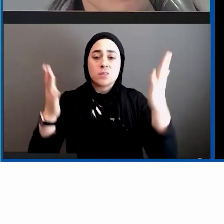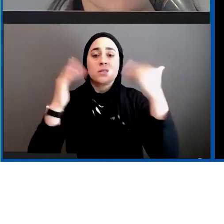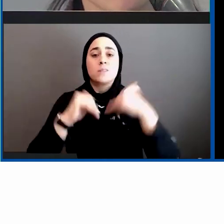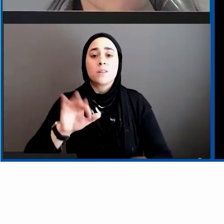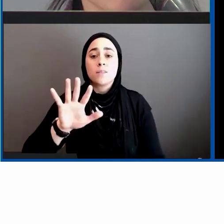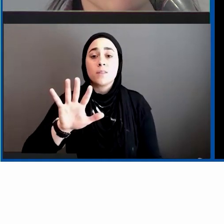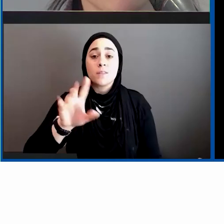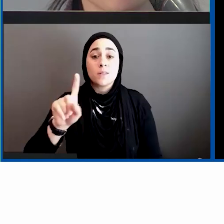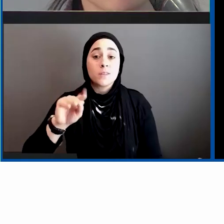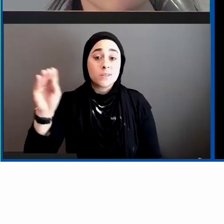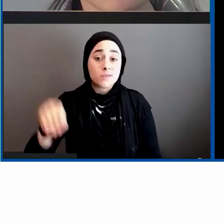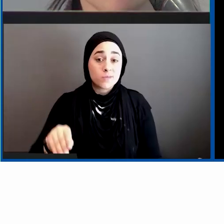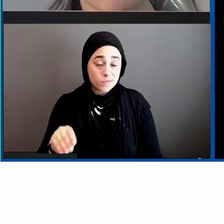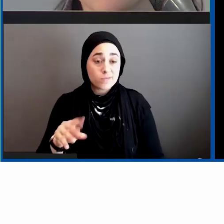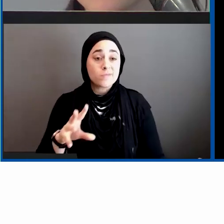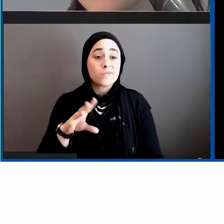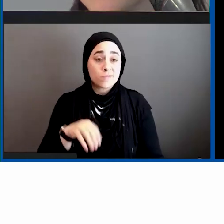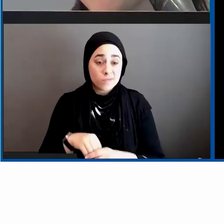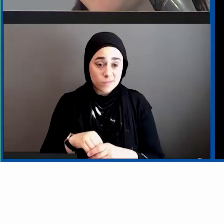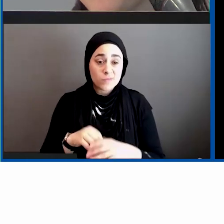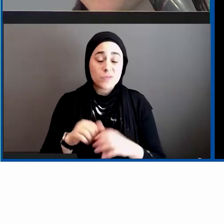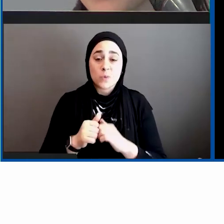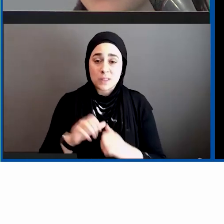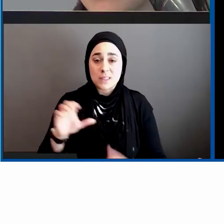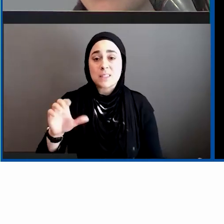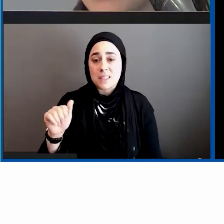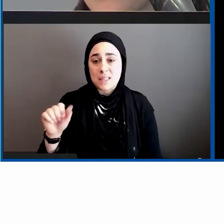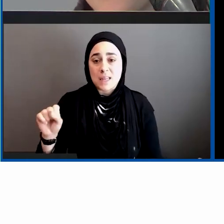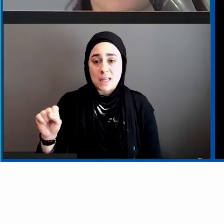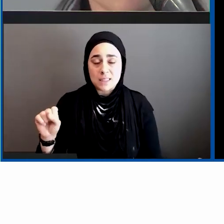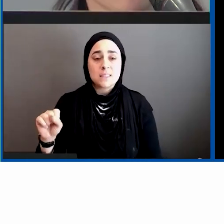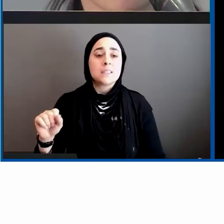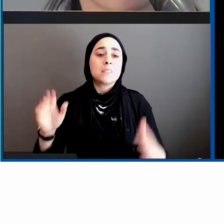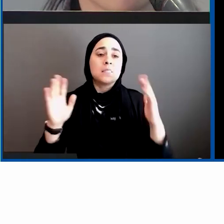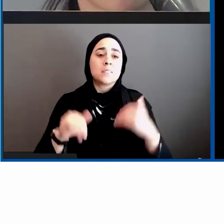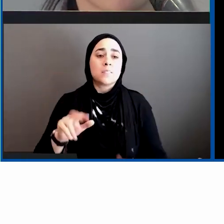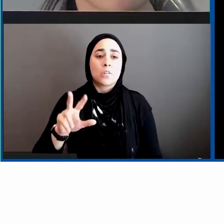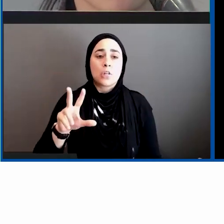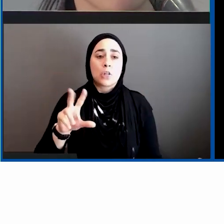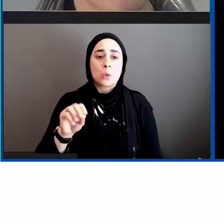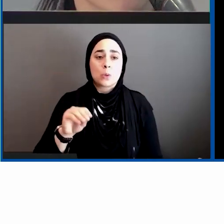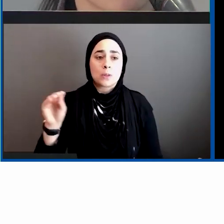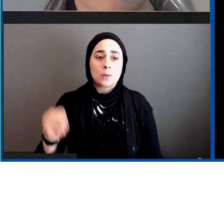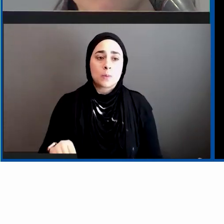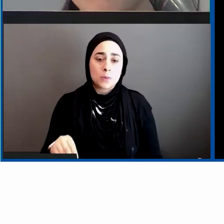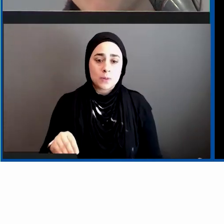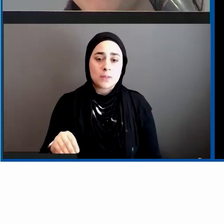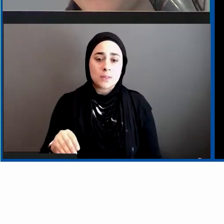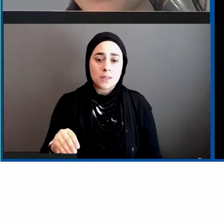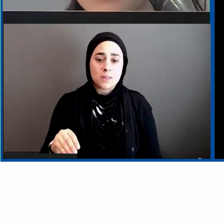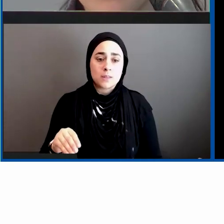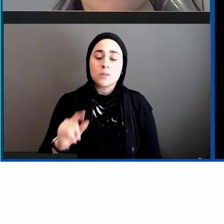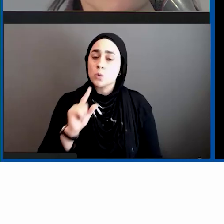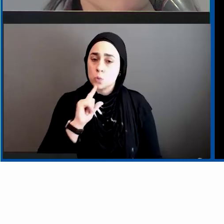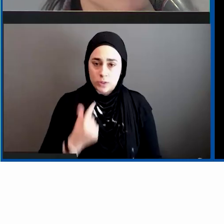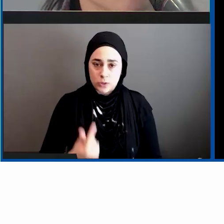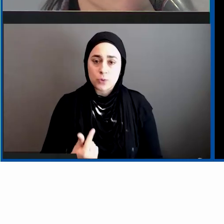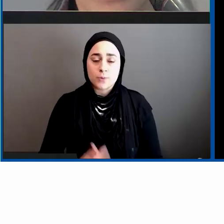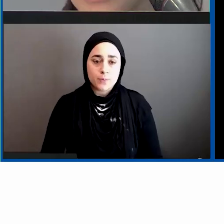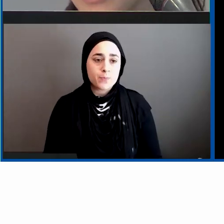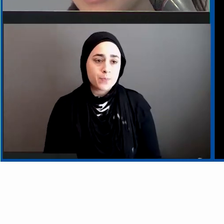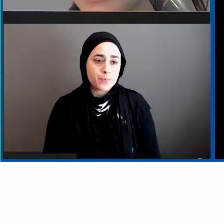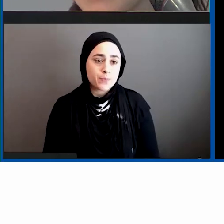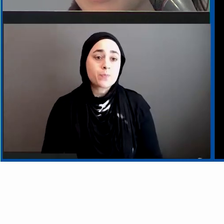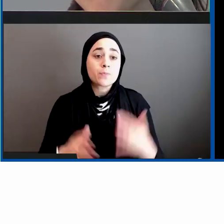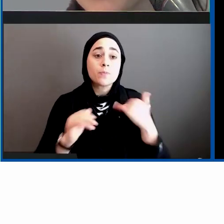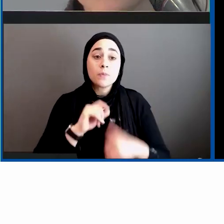51% have had some involvement with the child welfare system, and 30% are queer identified. In terms